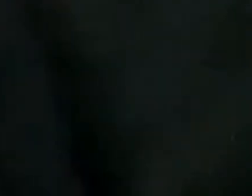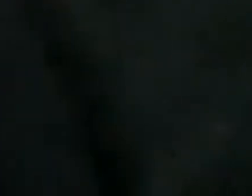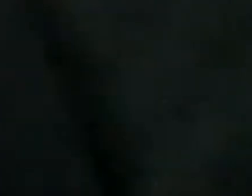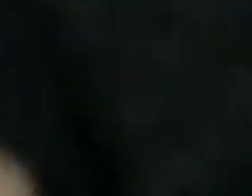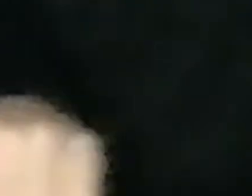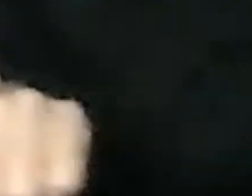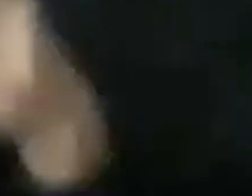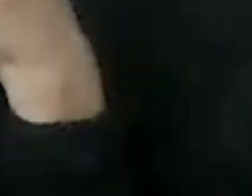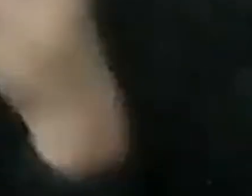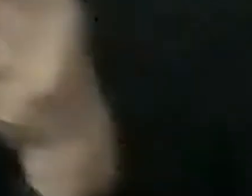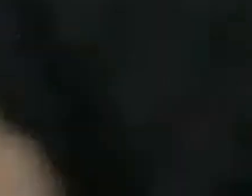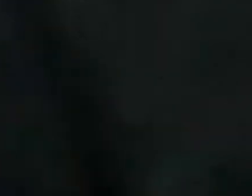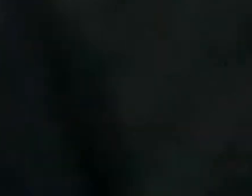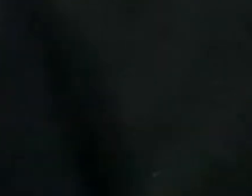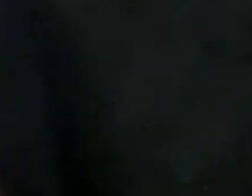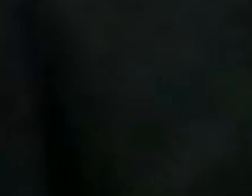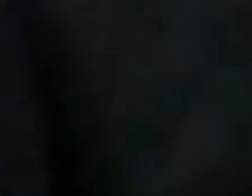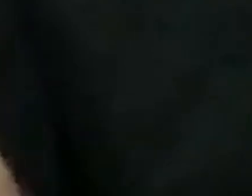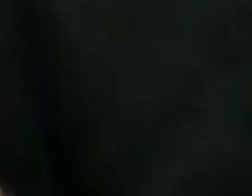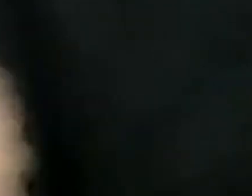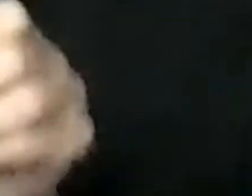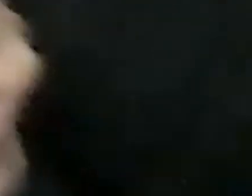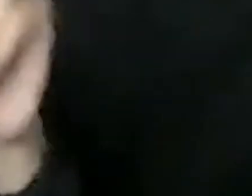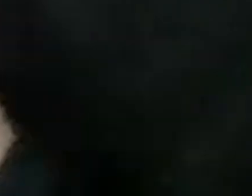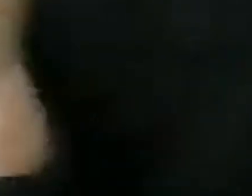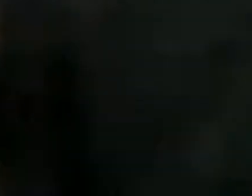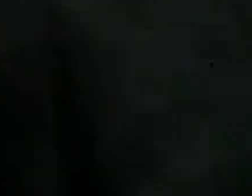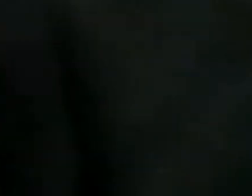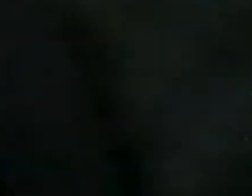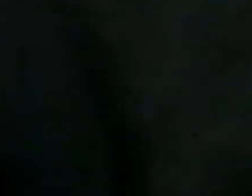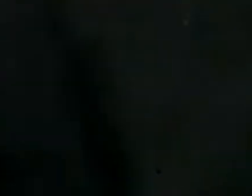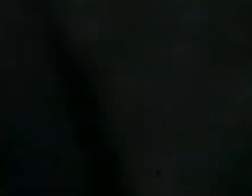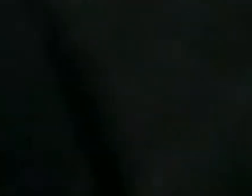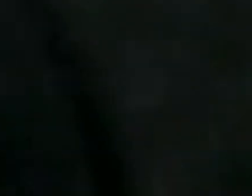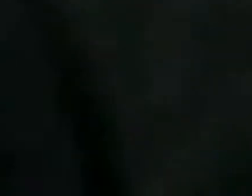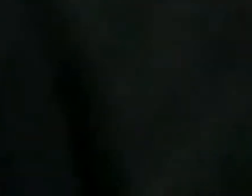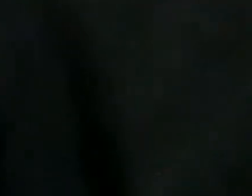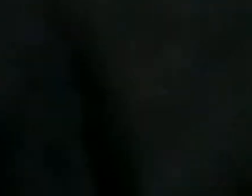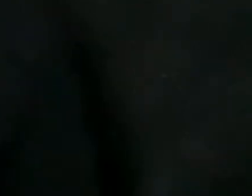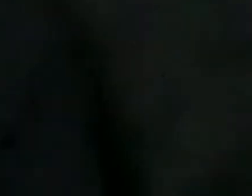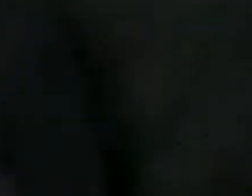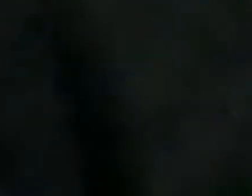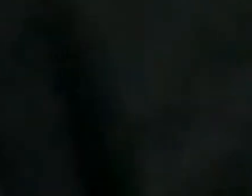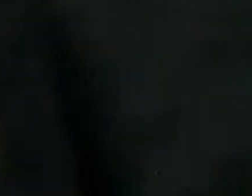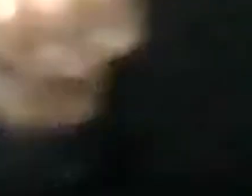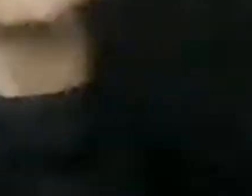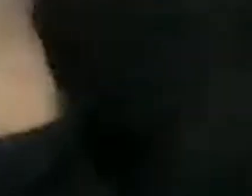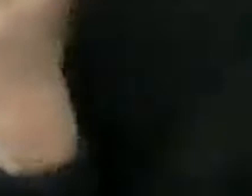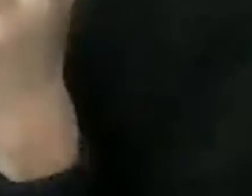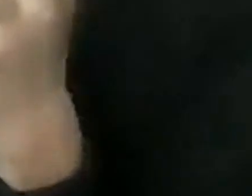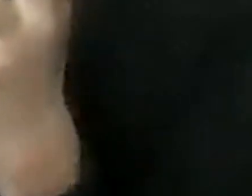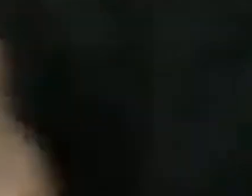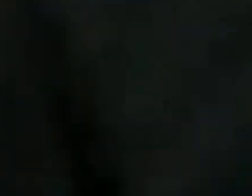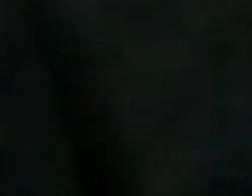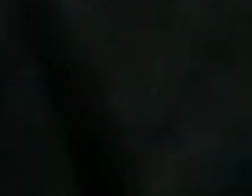interpreters to come and volunteer their time. But maybe if you know anyone interested who wants to join our team and is willing to do the volunteering interpreting, let